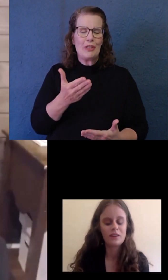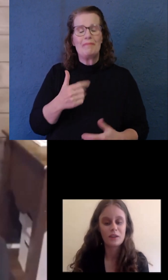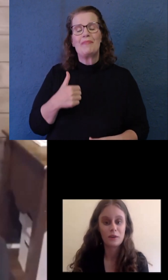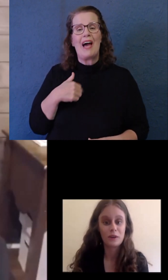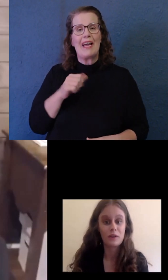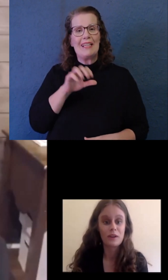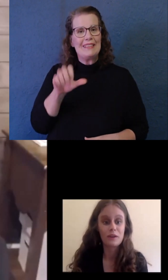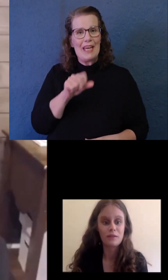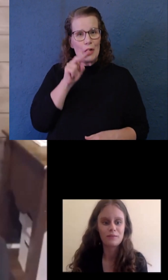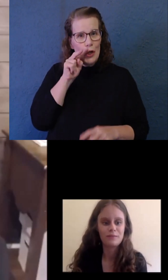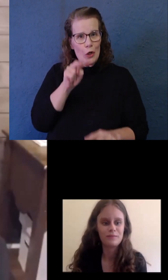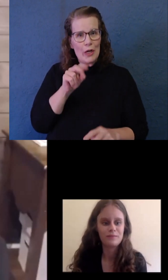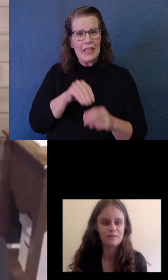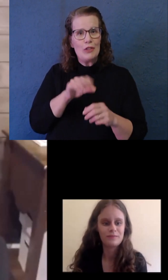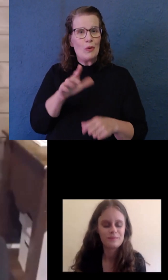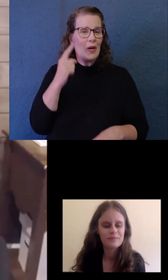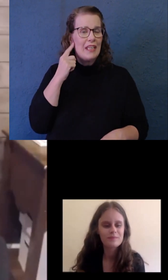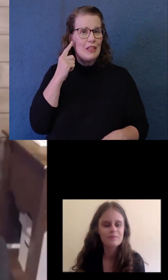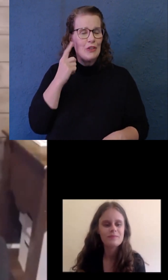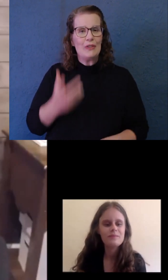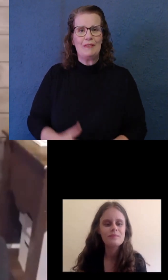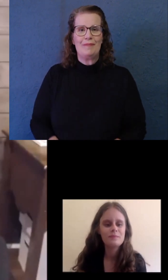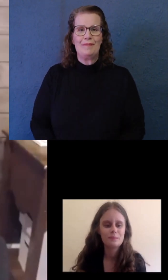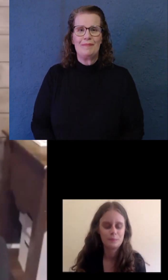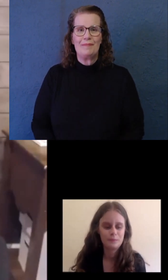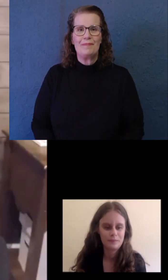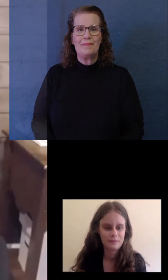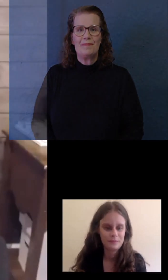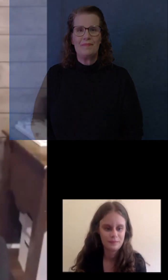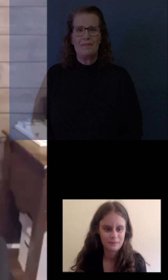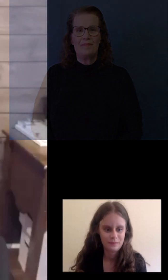And then I can take a look in your ear.